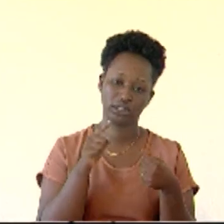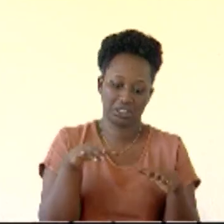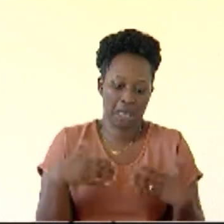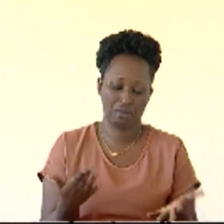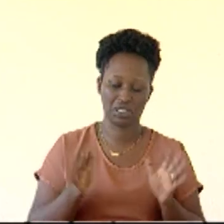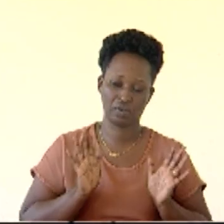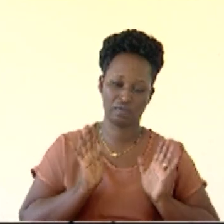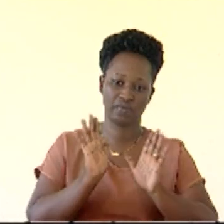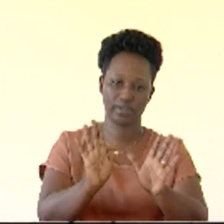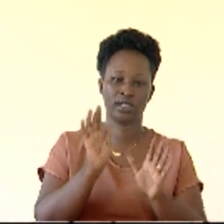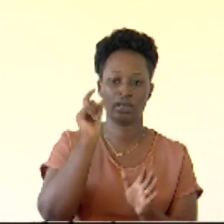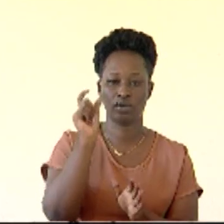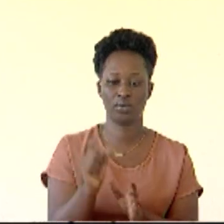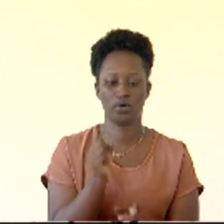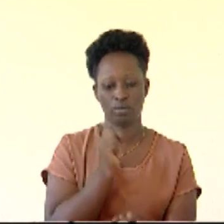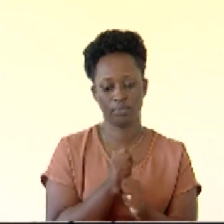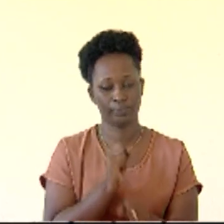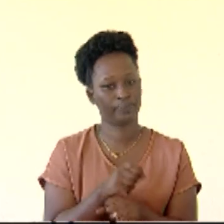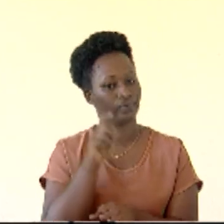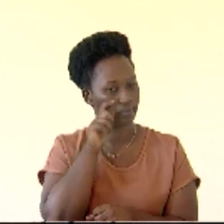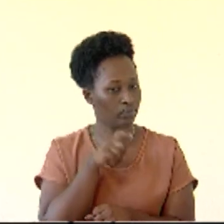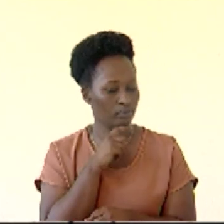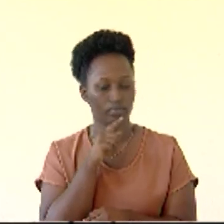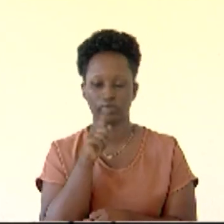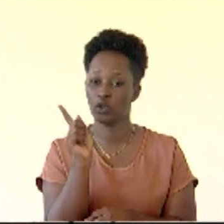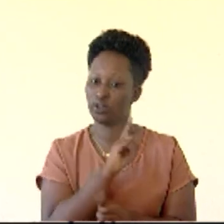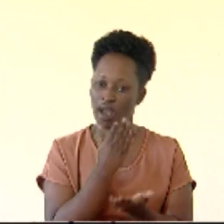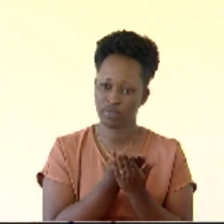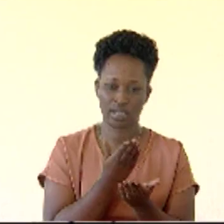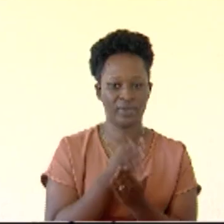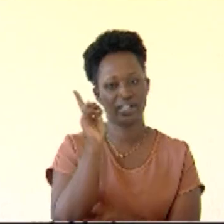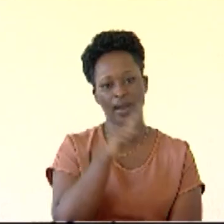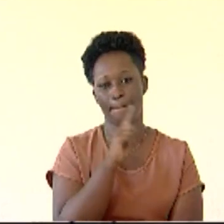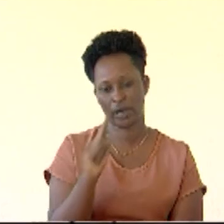someone into sexual intercourse without consent is not allowed.